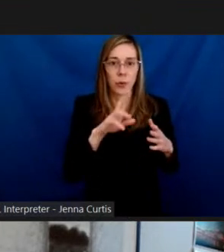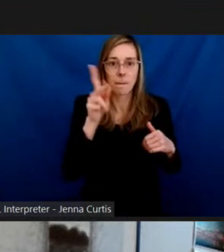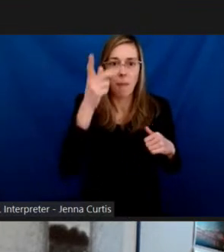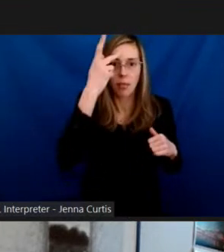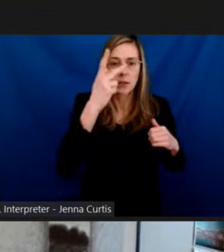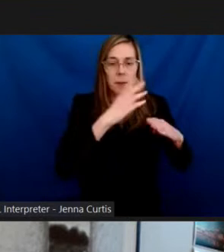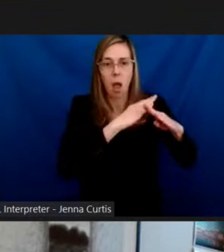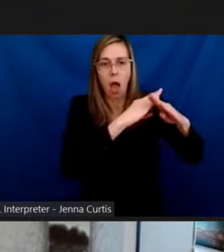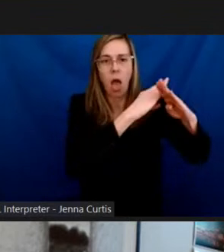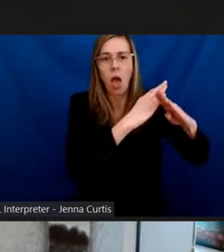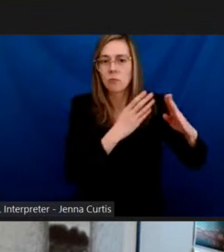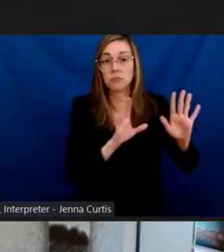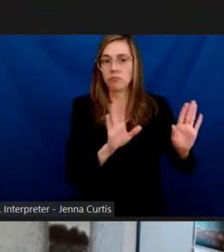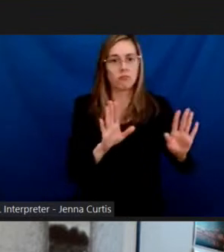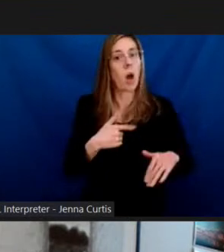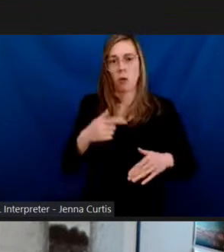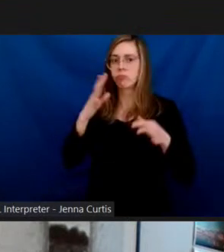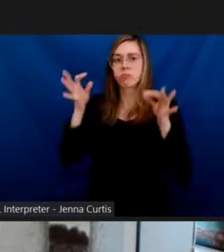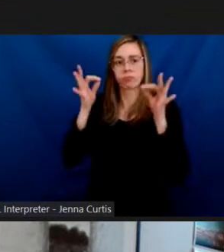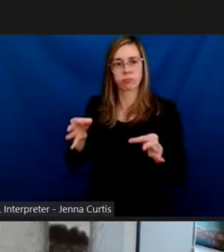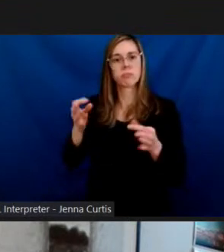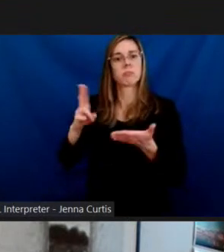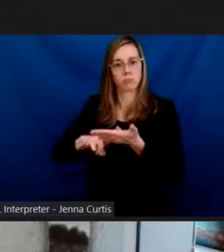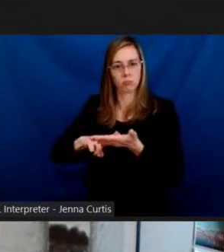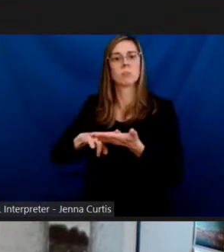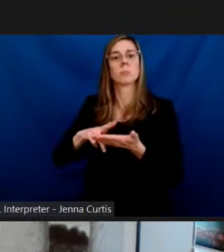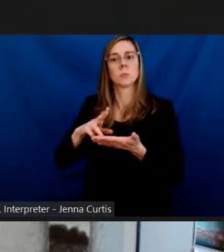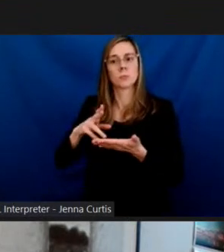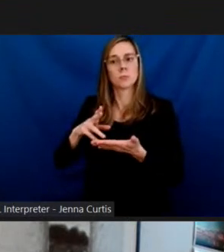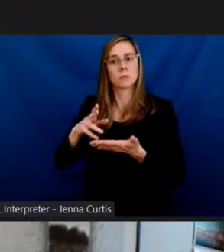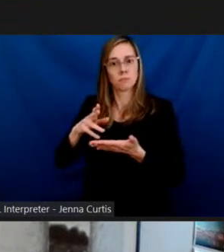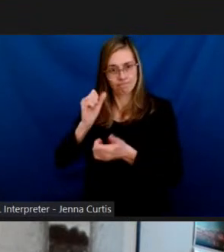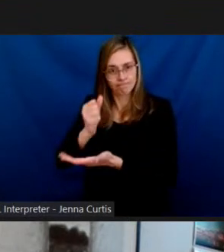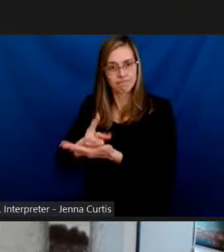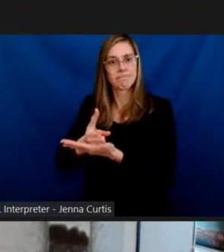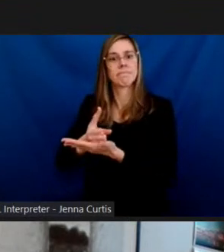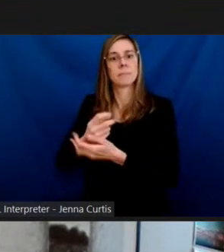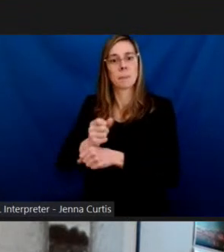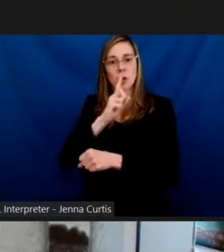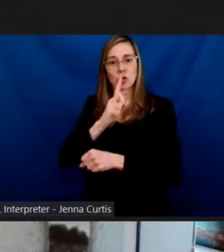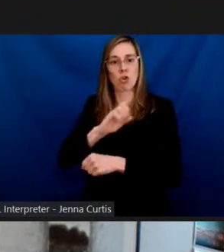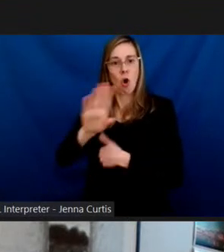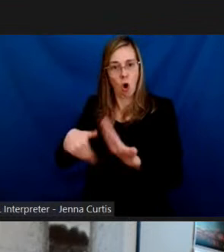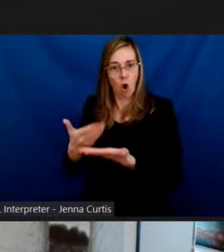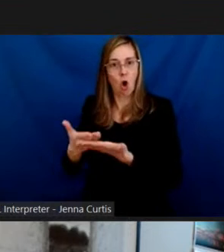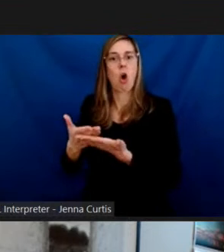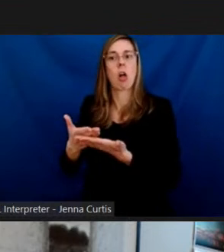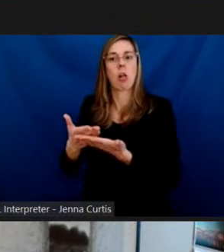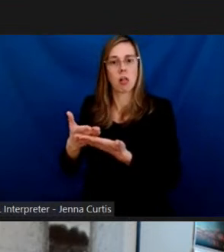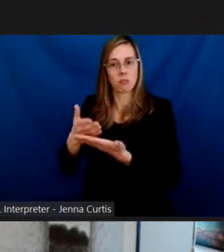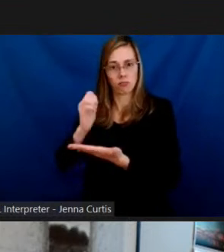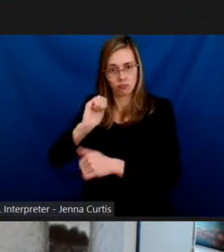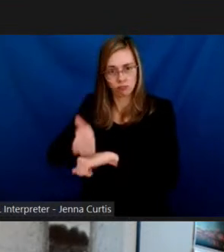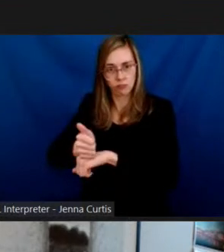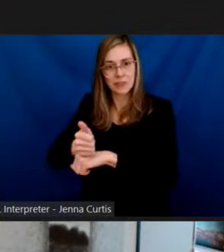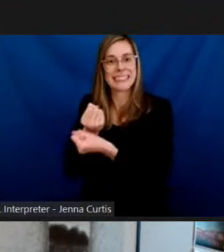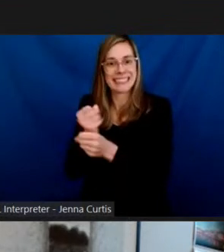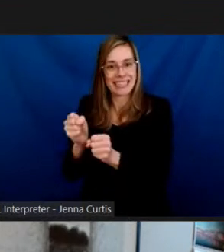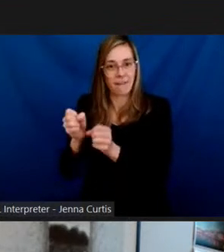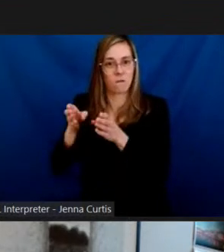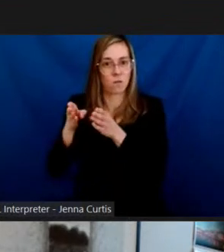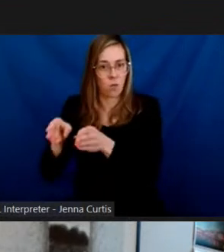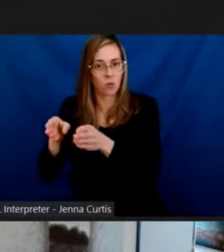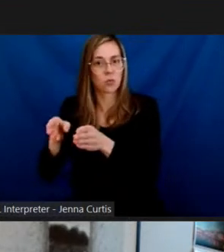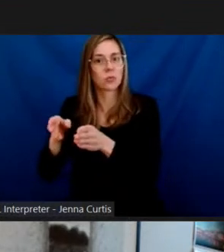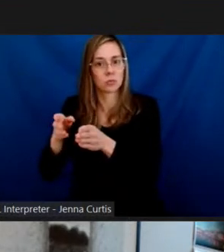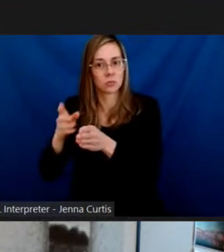to schools throughout the city. And it's a priority for this encampment to make sure that that route is kept clear. So if